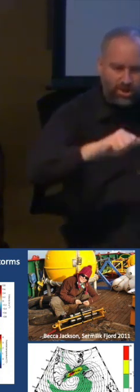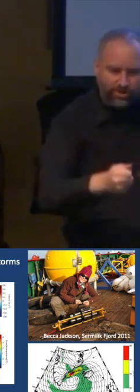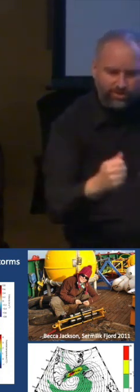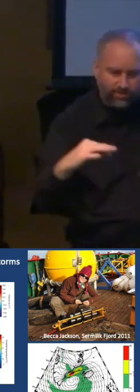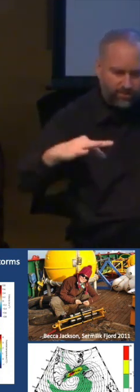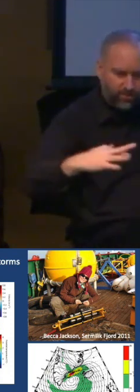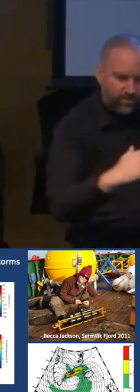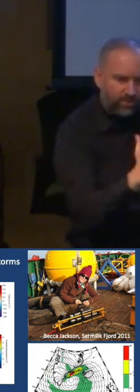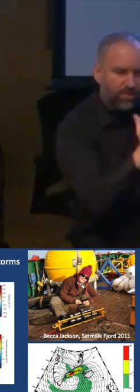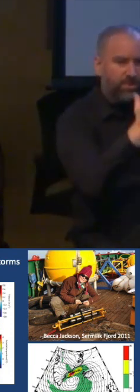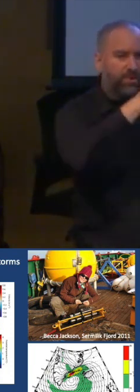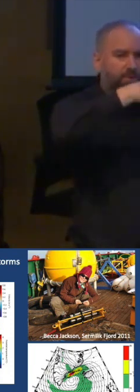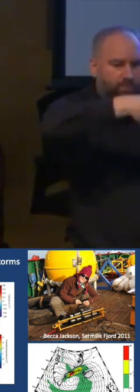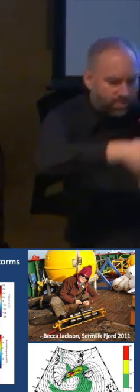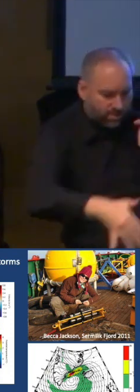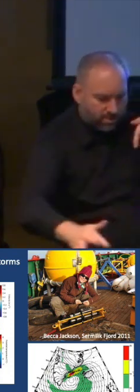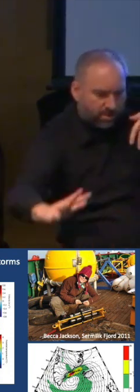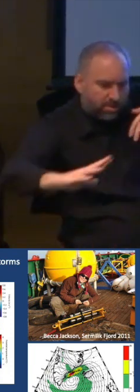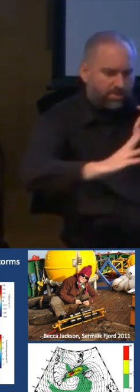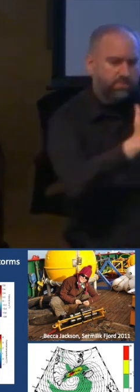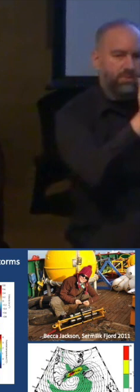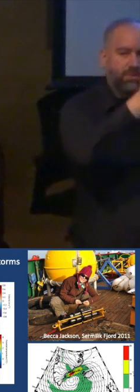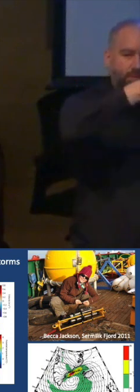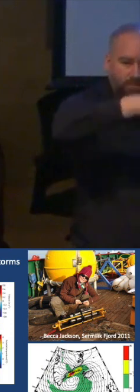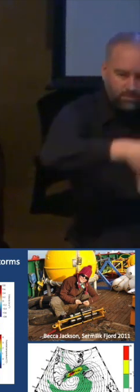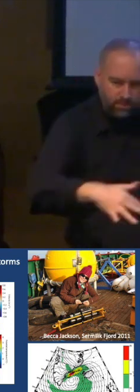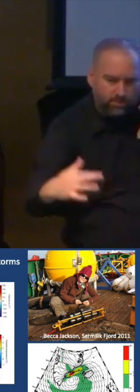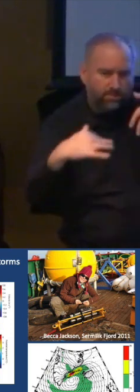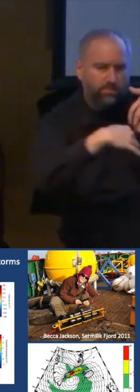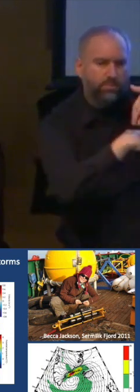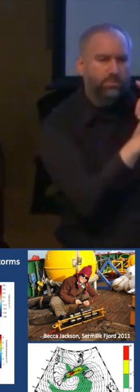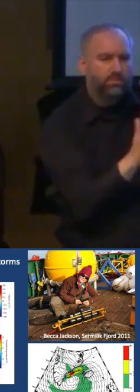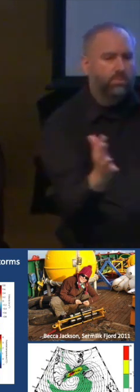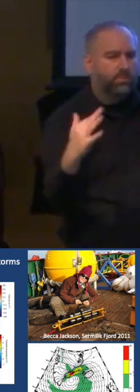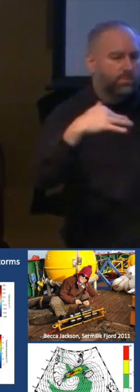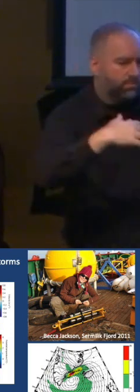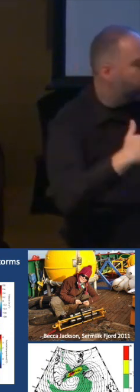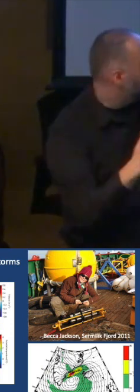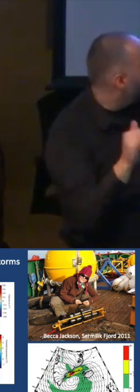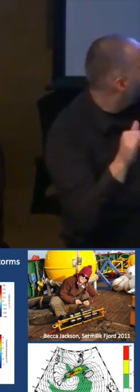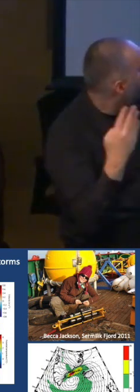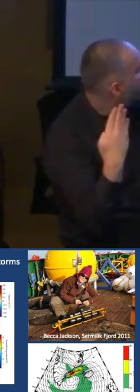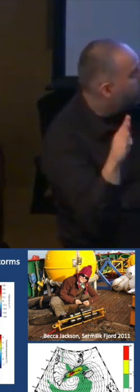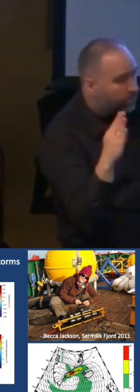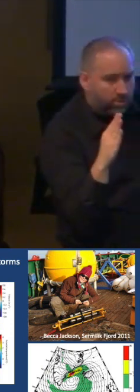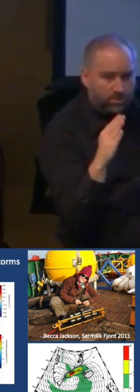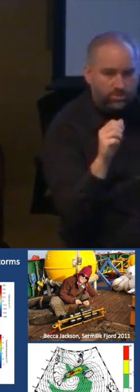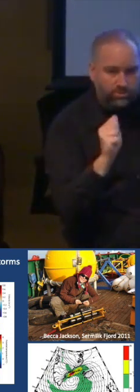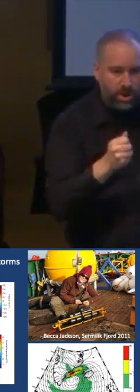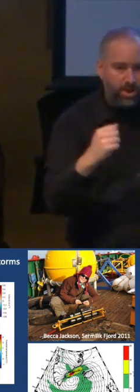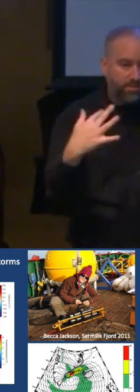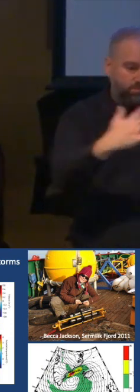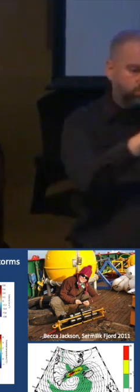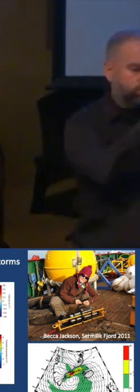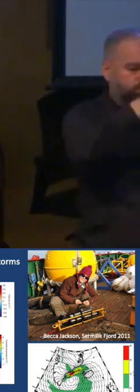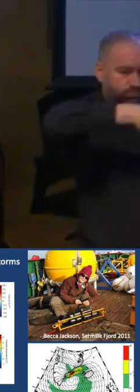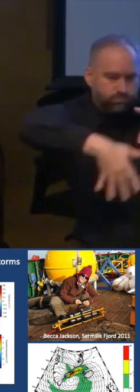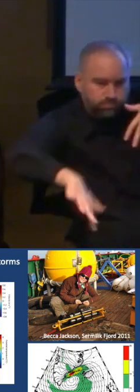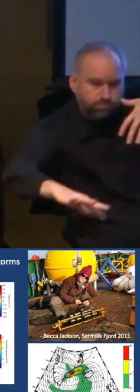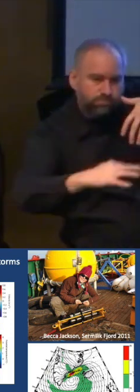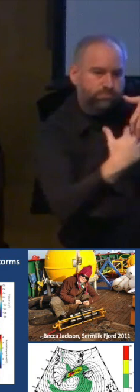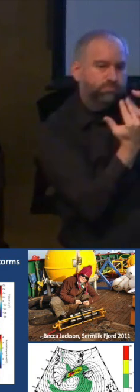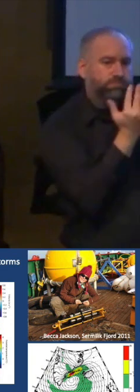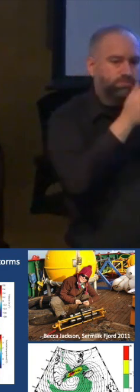direction, out the other. That's what the red and the blue up, those are velocity measurements. So there's a lot of this in the fjord. This